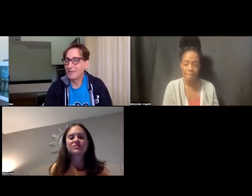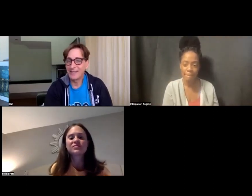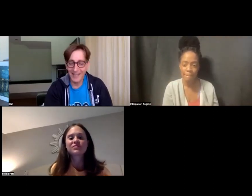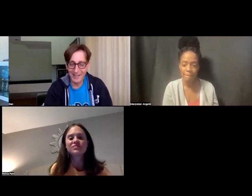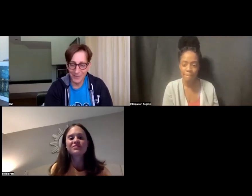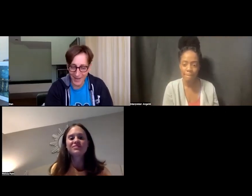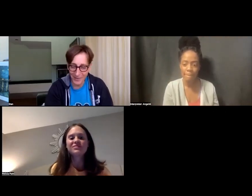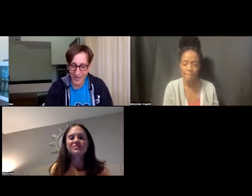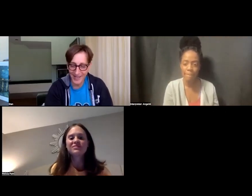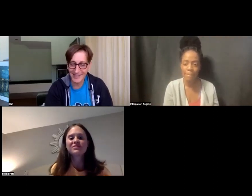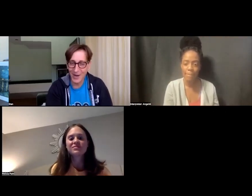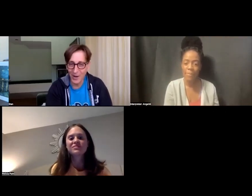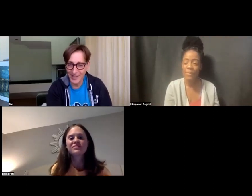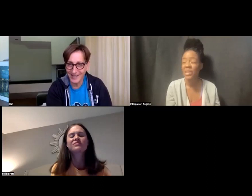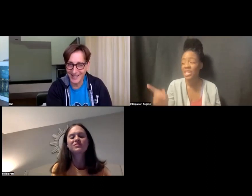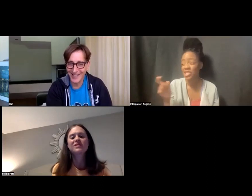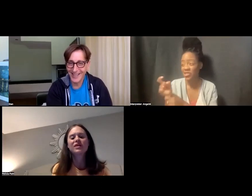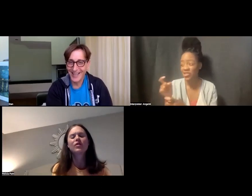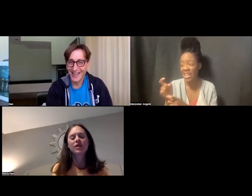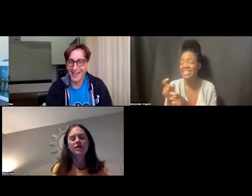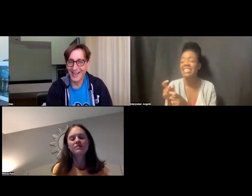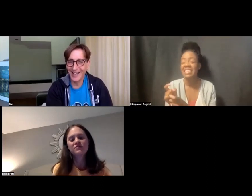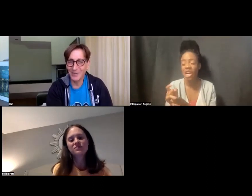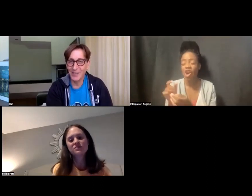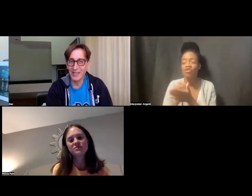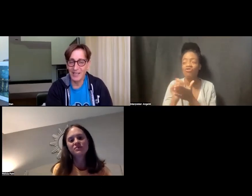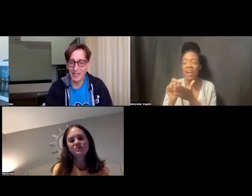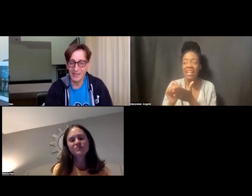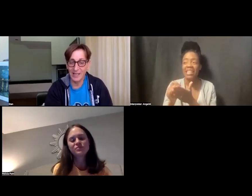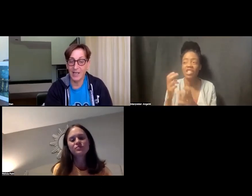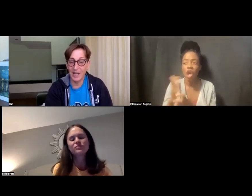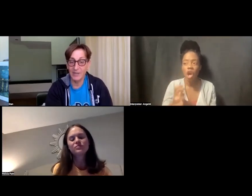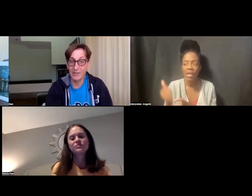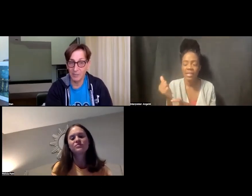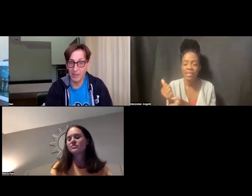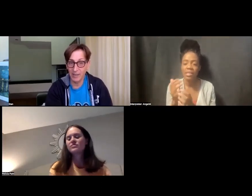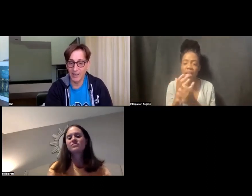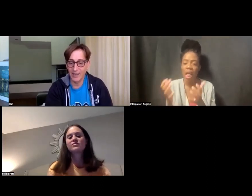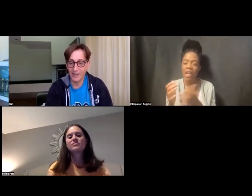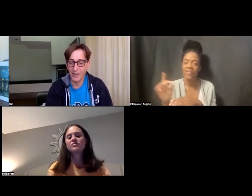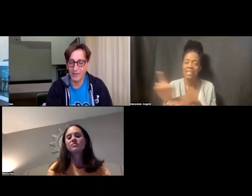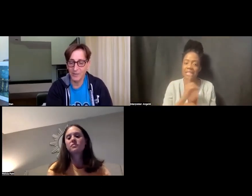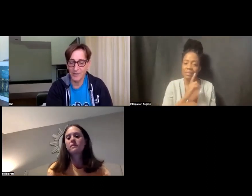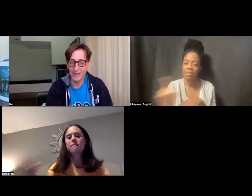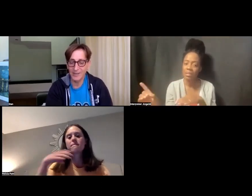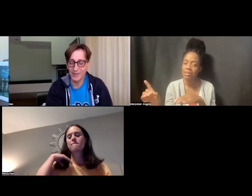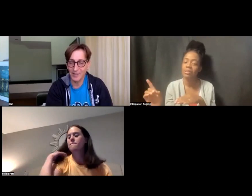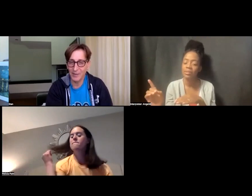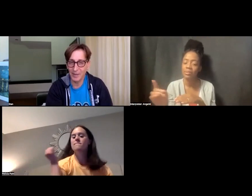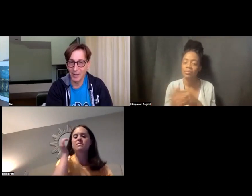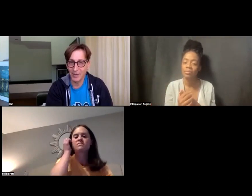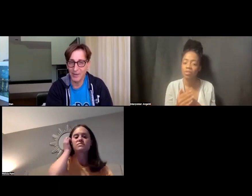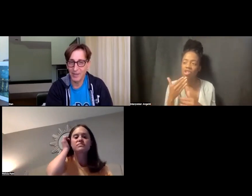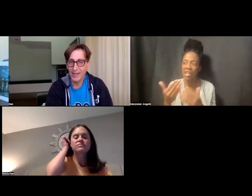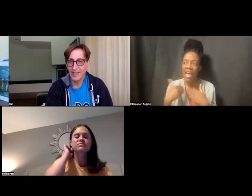I have to say direct. Writing is the hardest. Okay. It really takes a lot of discipline, and that's why it's good to have a